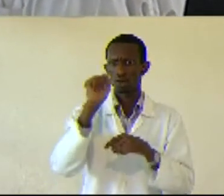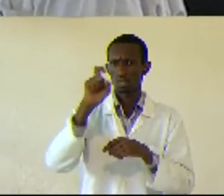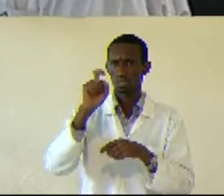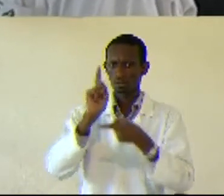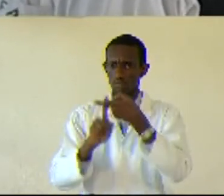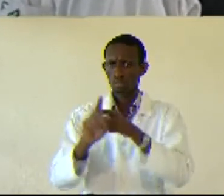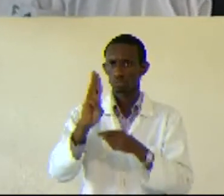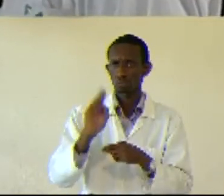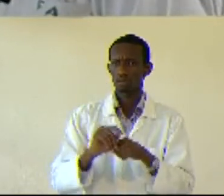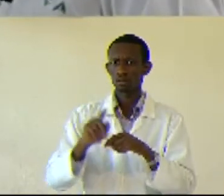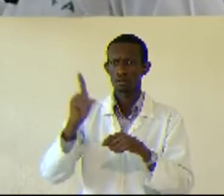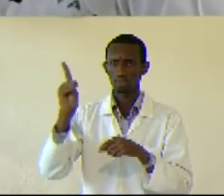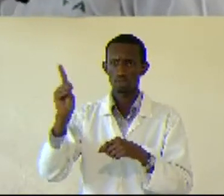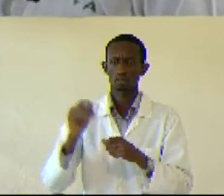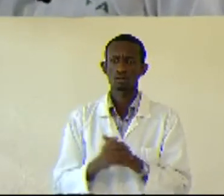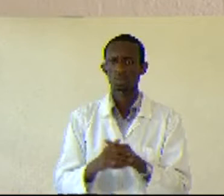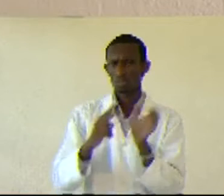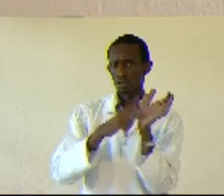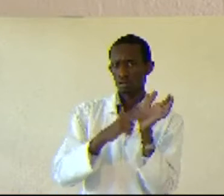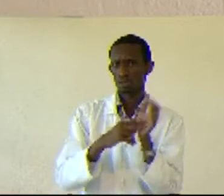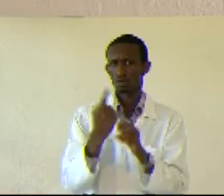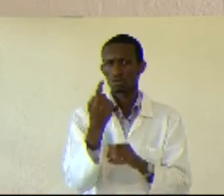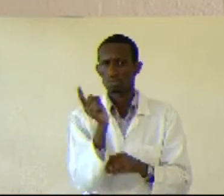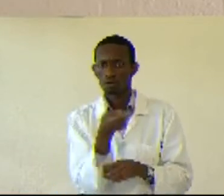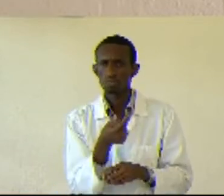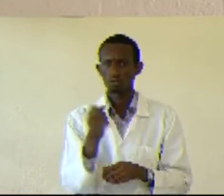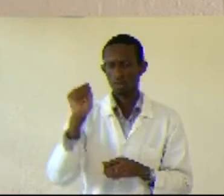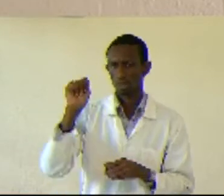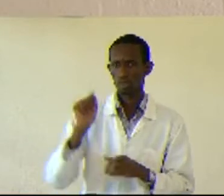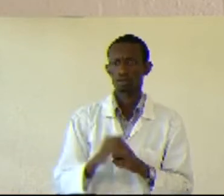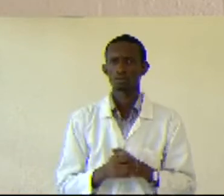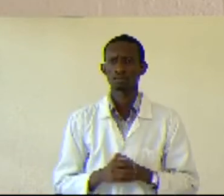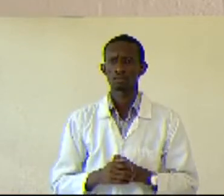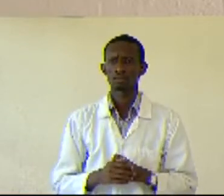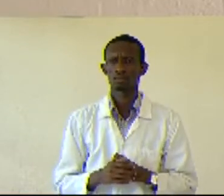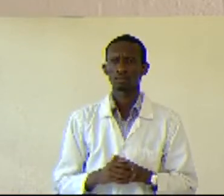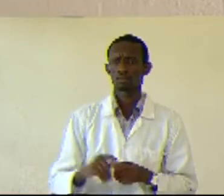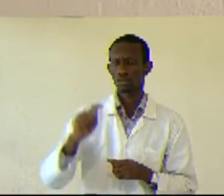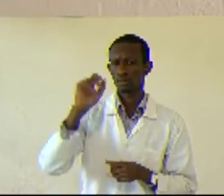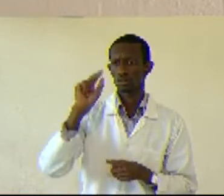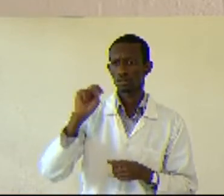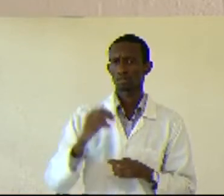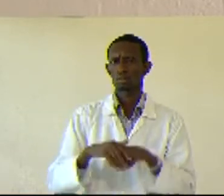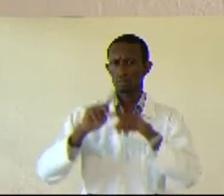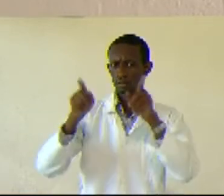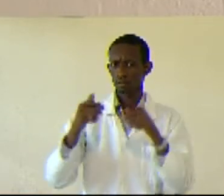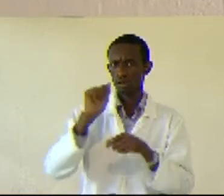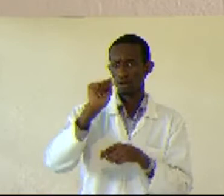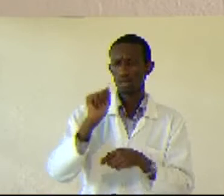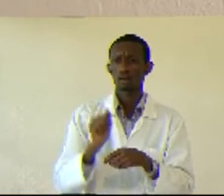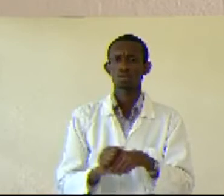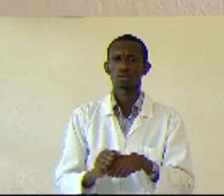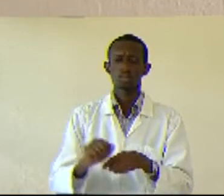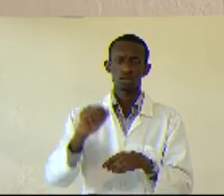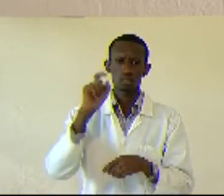dx is equal to 1 over a, right? Tangent of ax plus b,